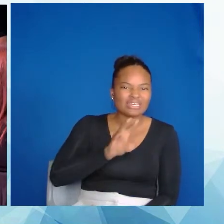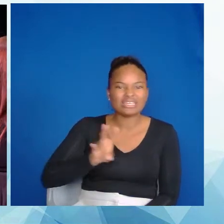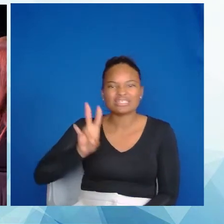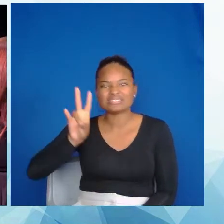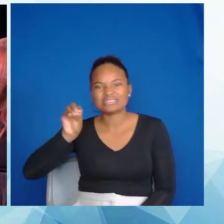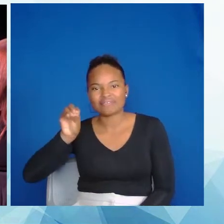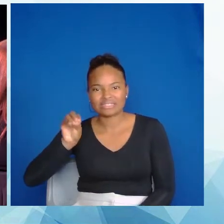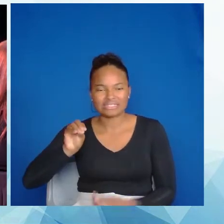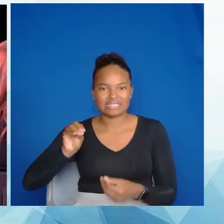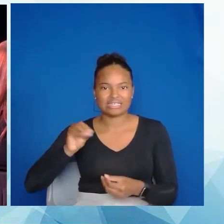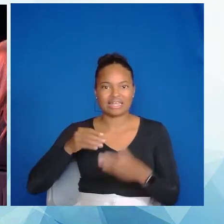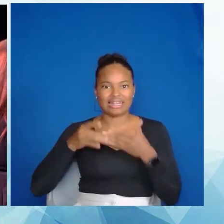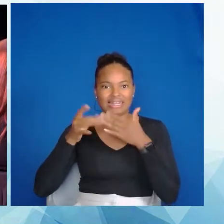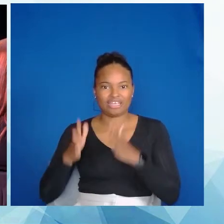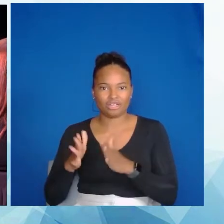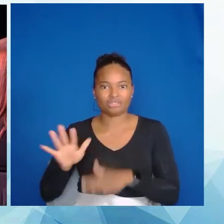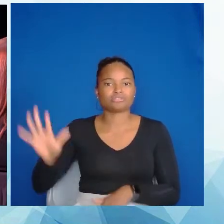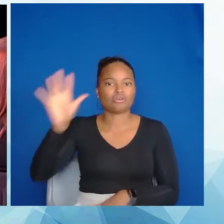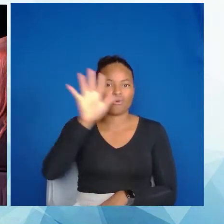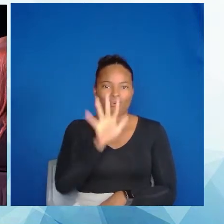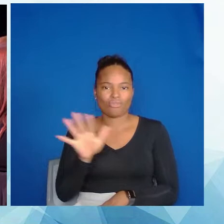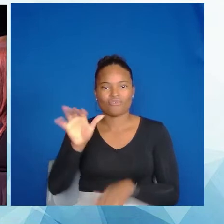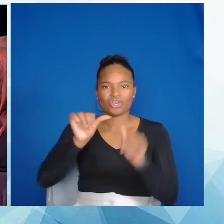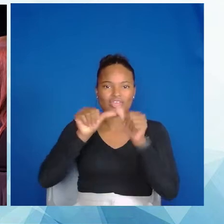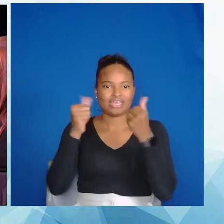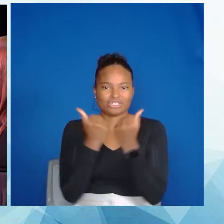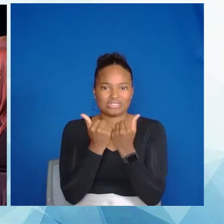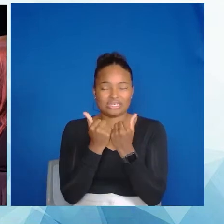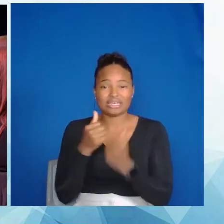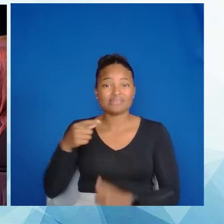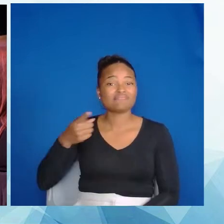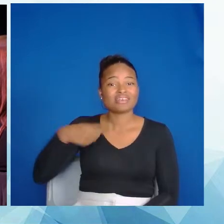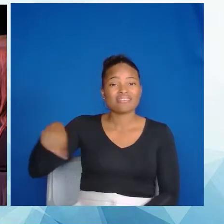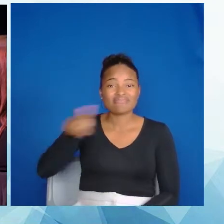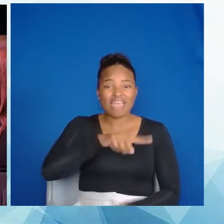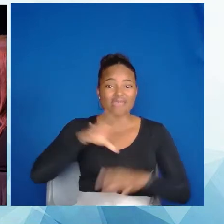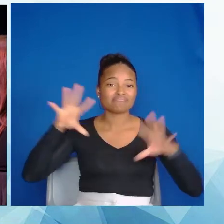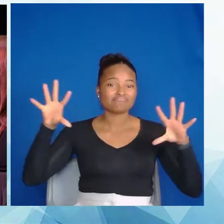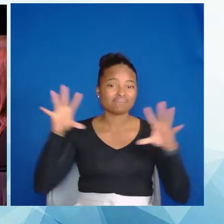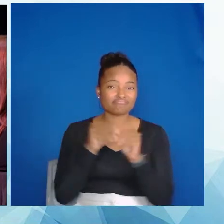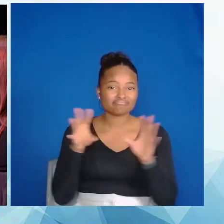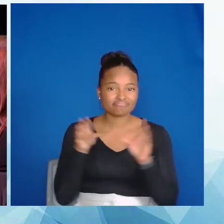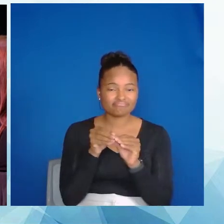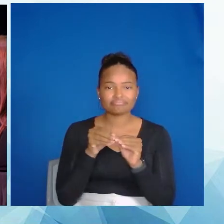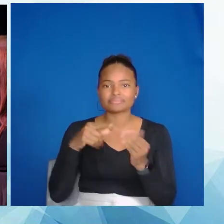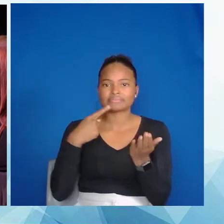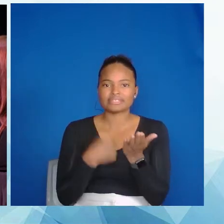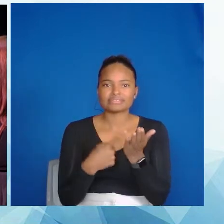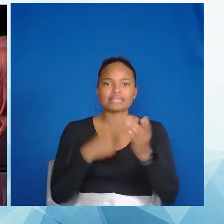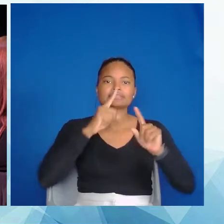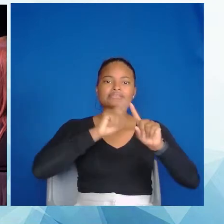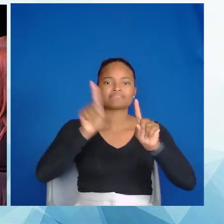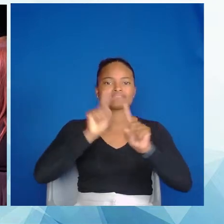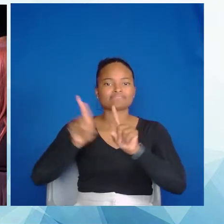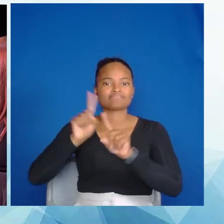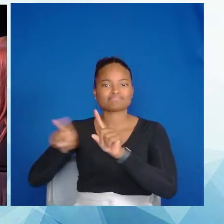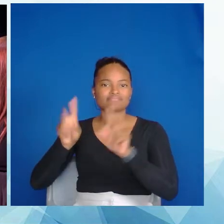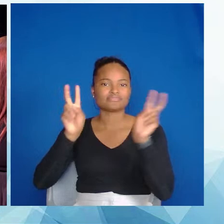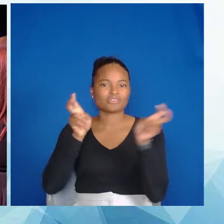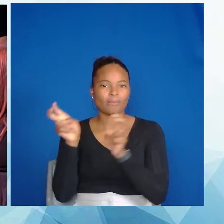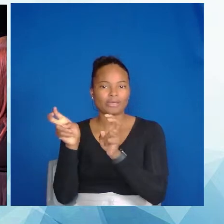the agency. They met together to talk about different topics, but at